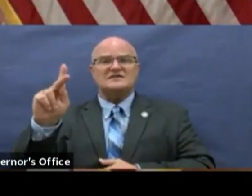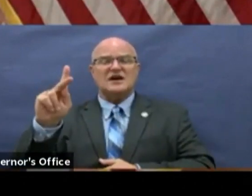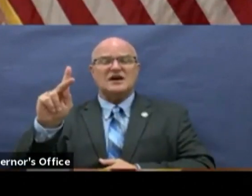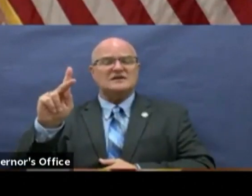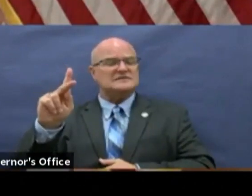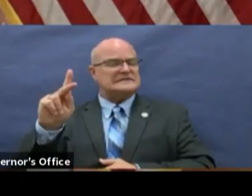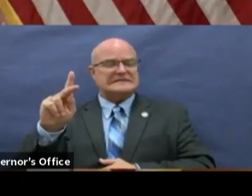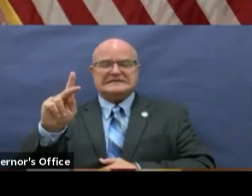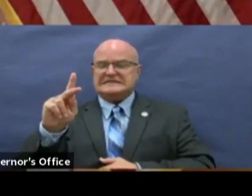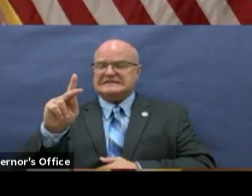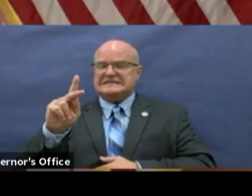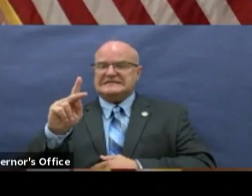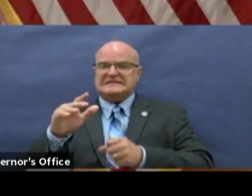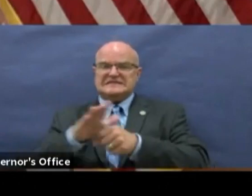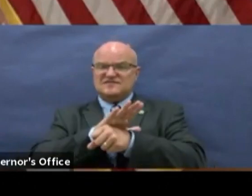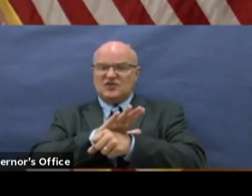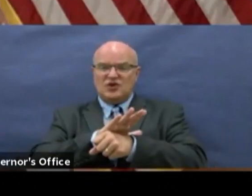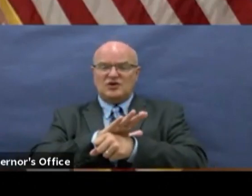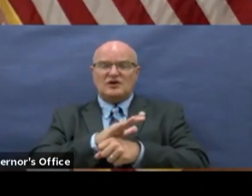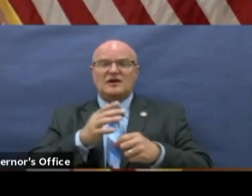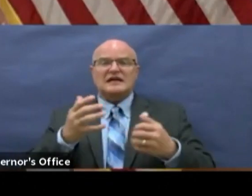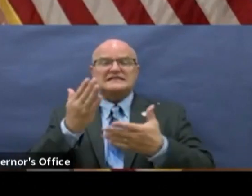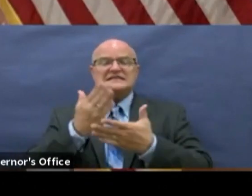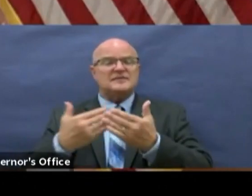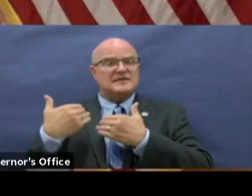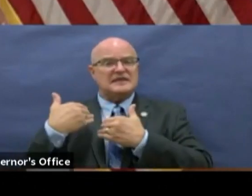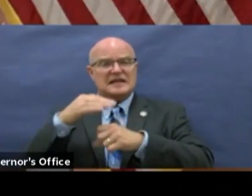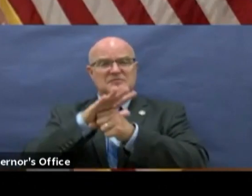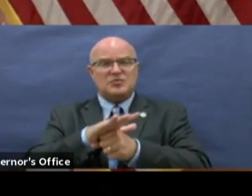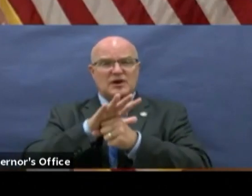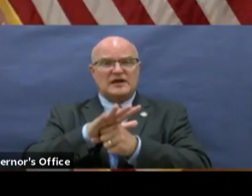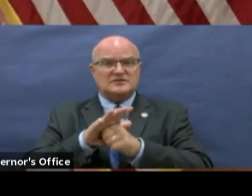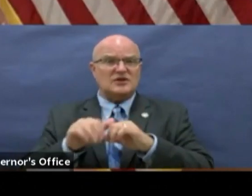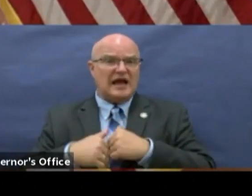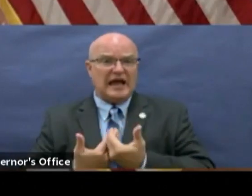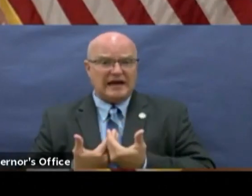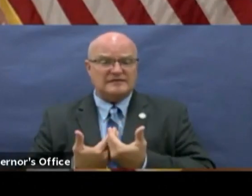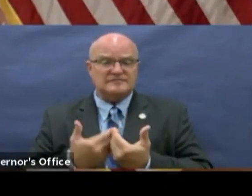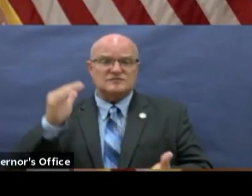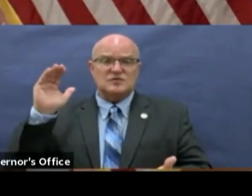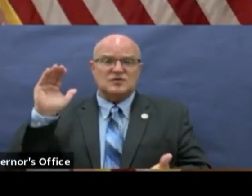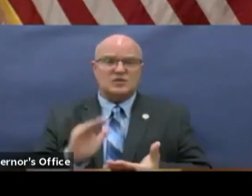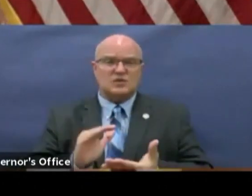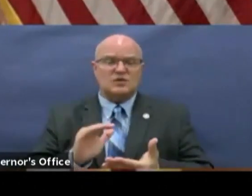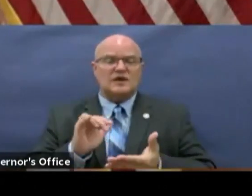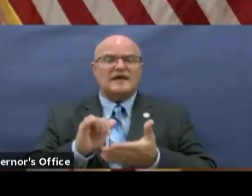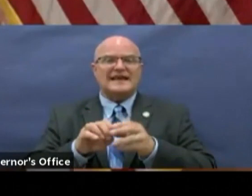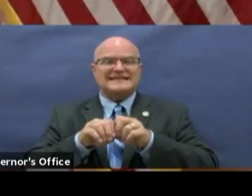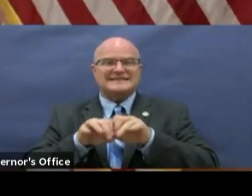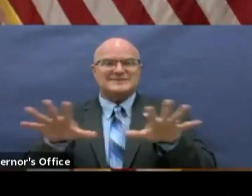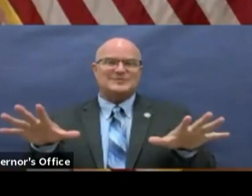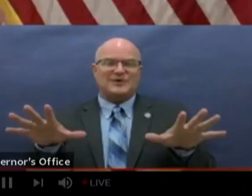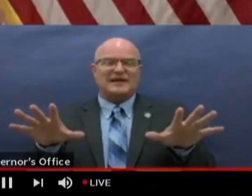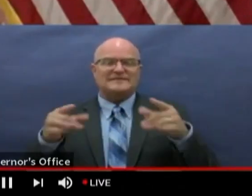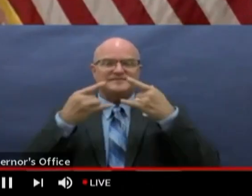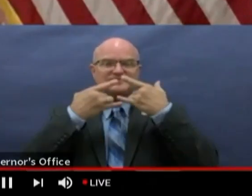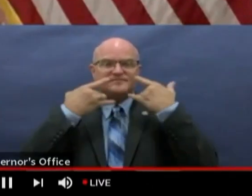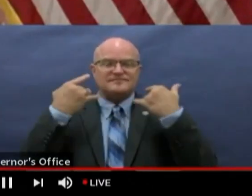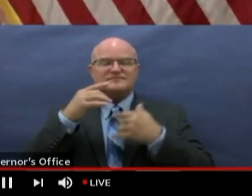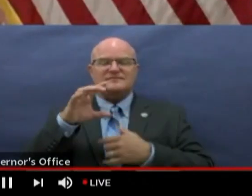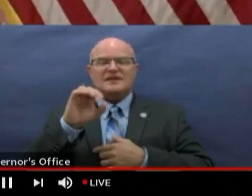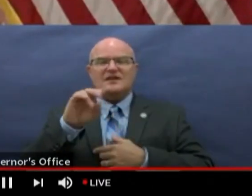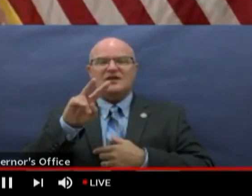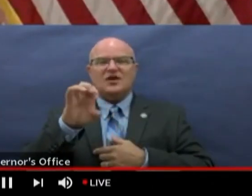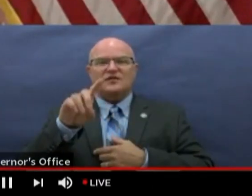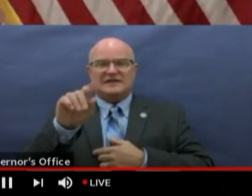tight, and we want to relieve some of that pressure. And the way you do it is to reduce that spread of